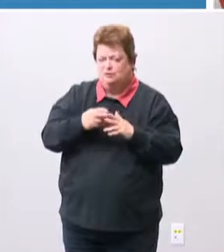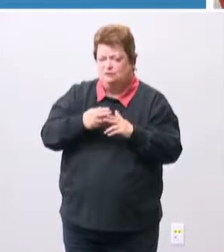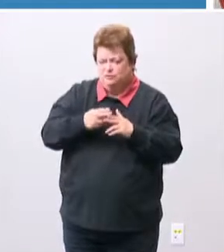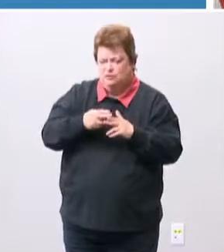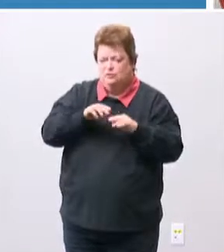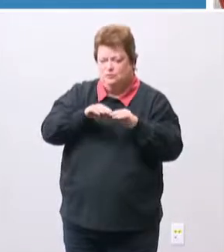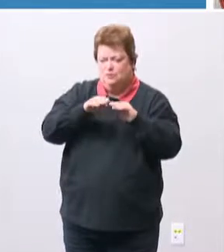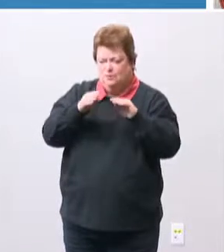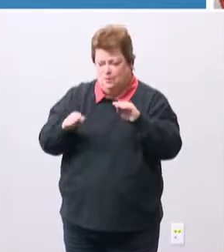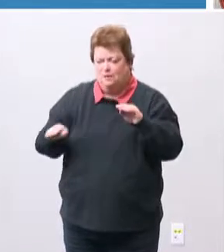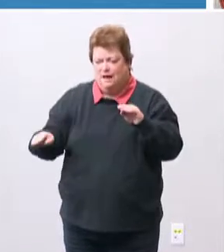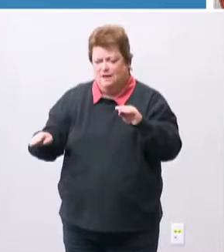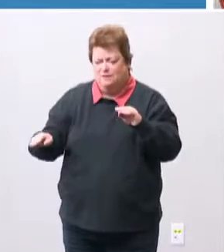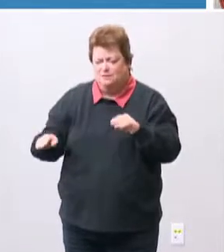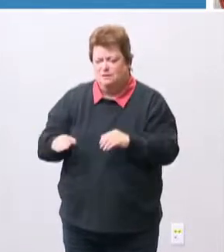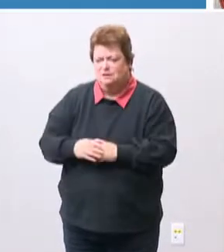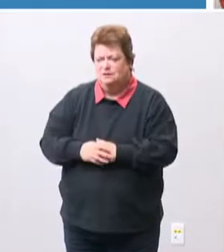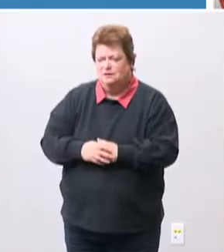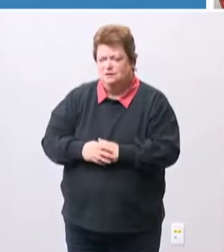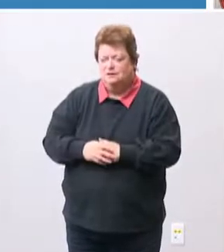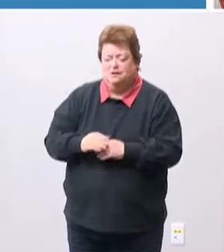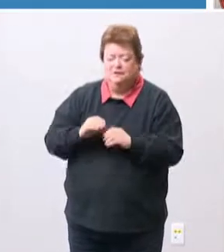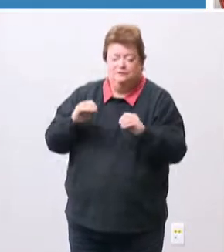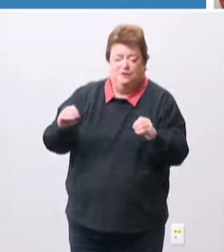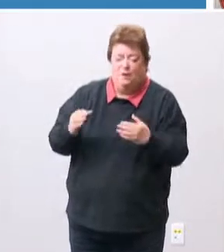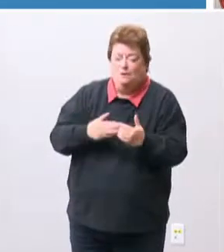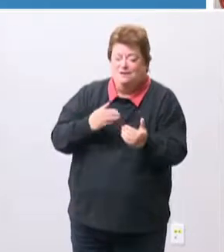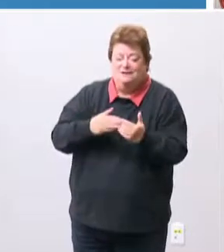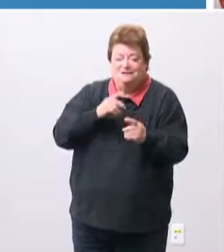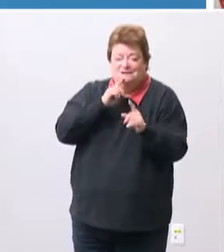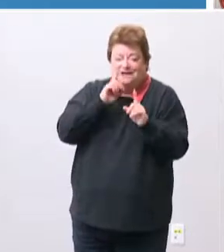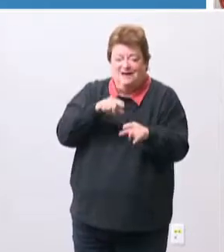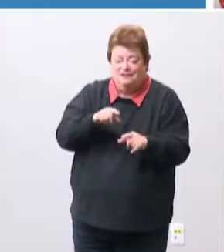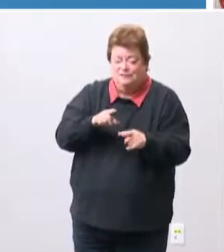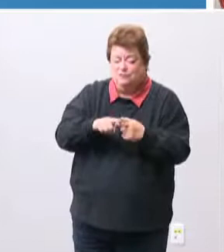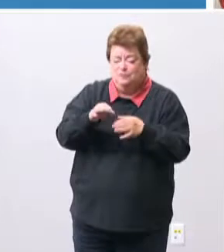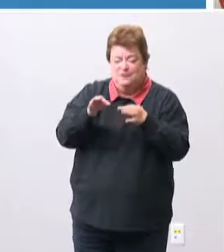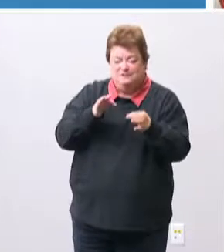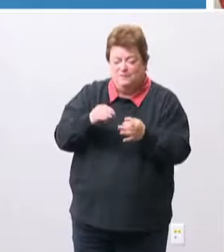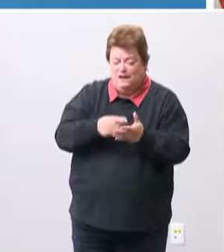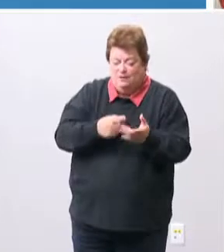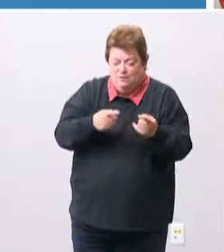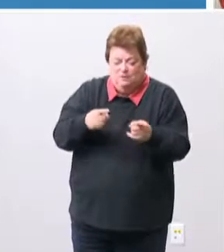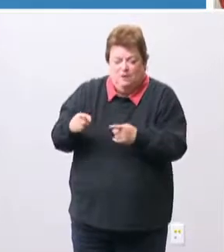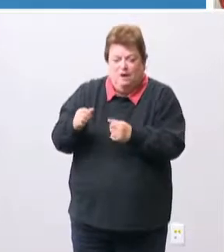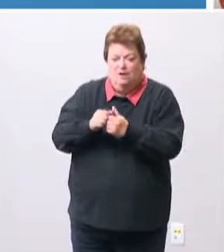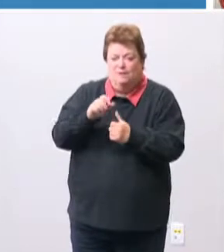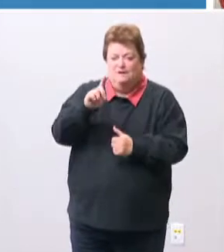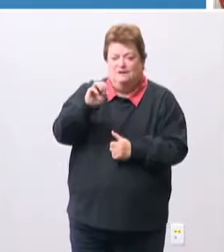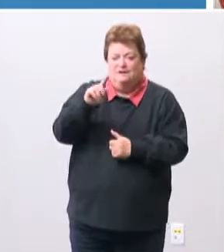again. There's no easy answer for the Delta variant.